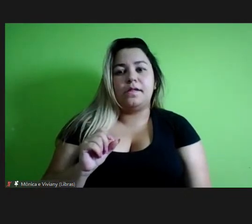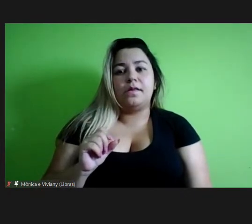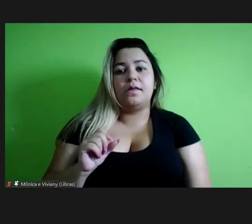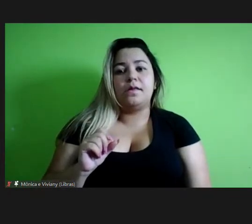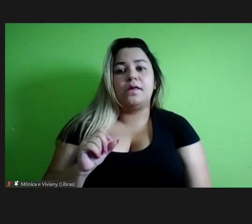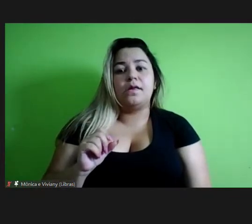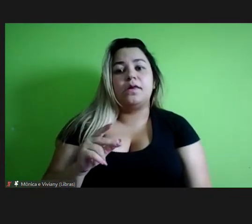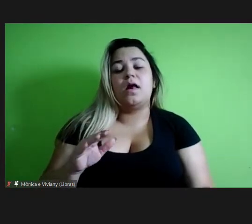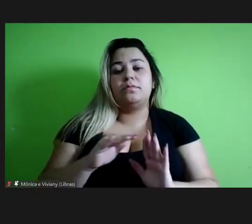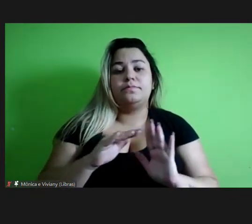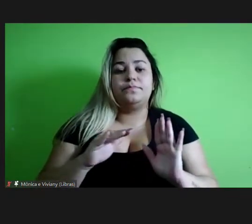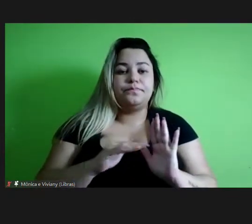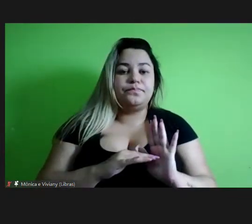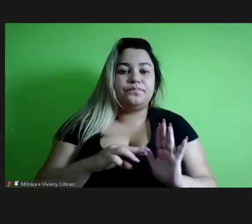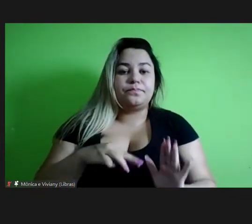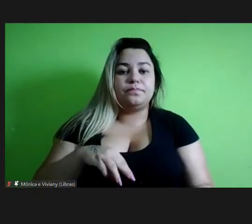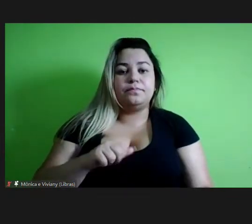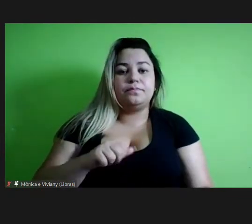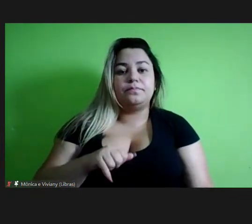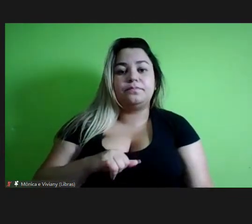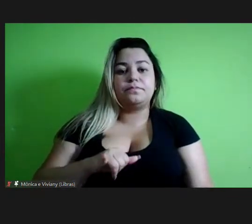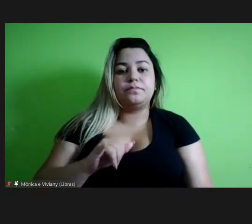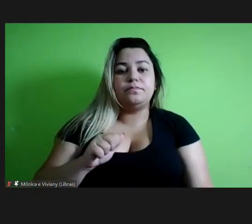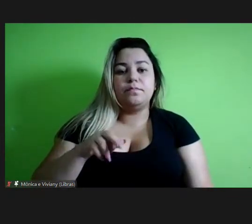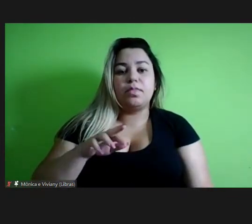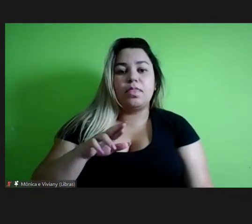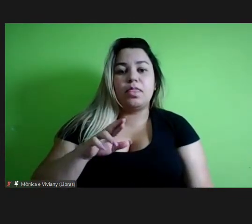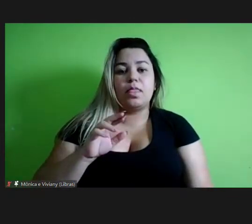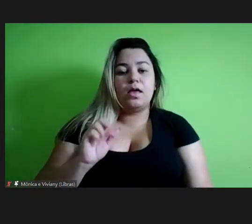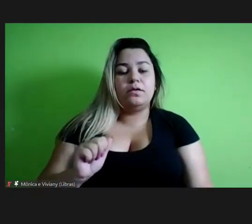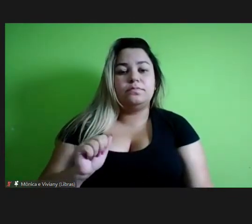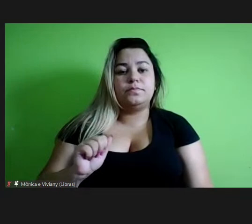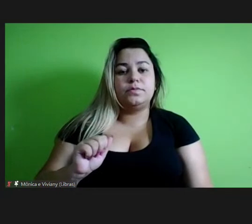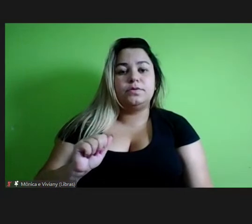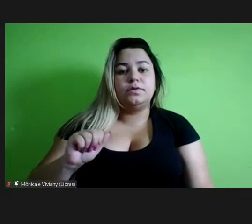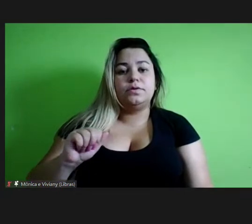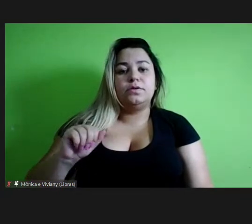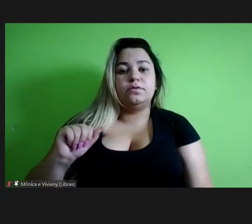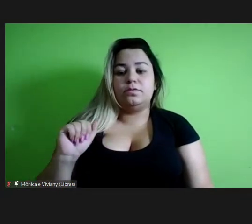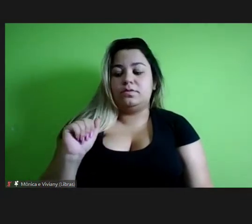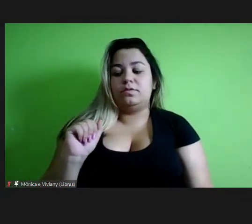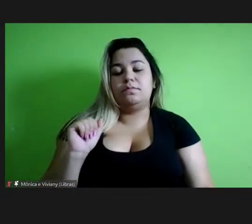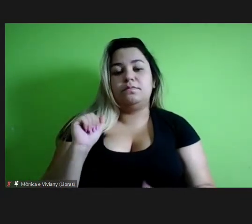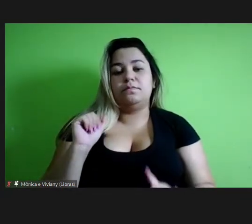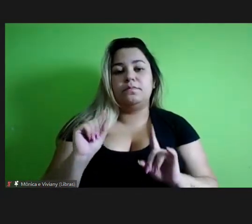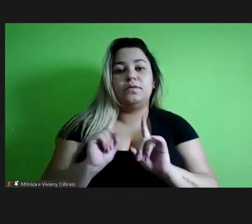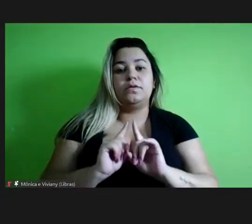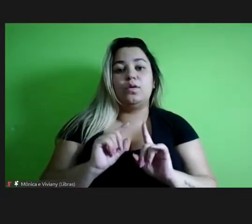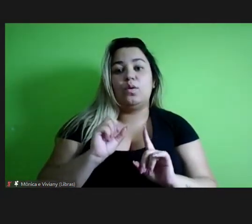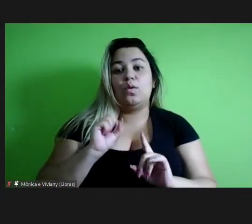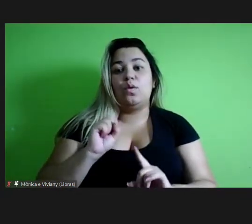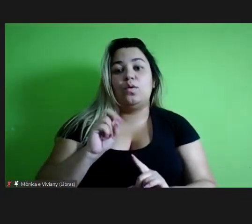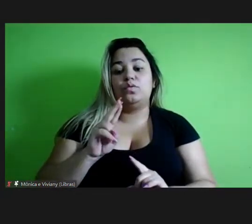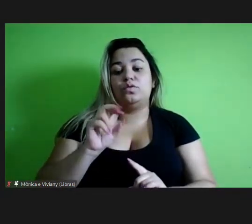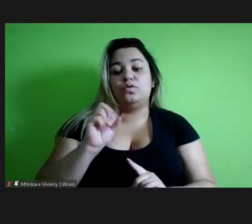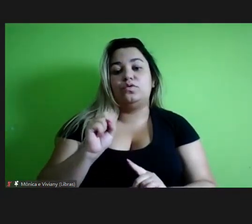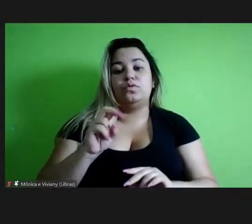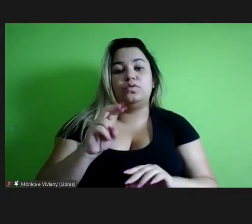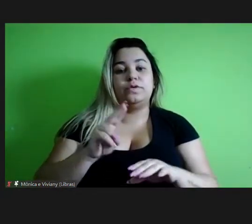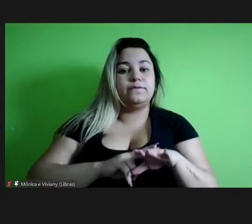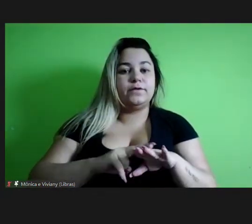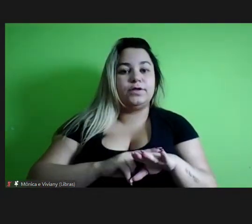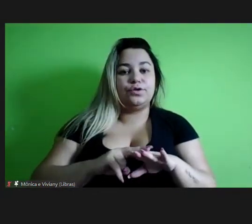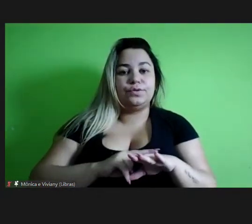more panoramic concerning the views, the issues that Mayada mentioned, which would what would be